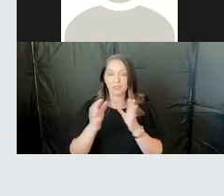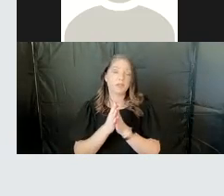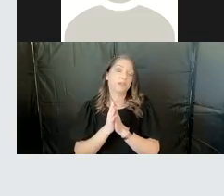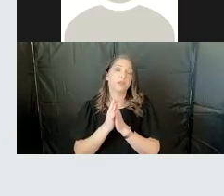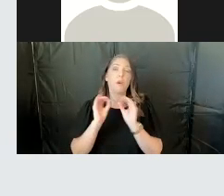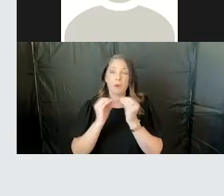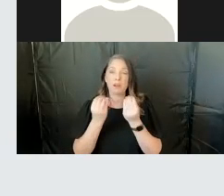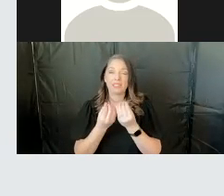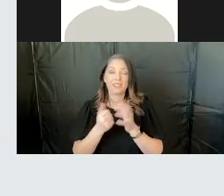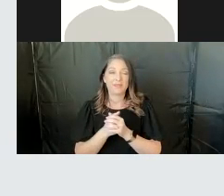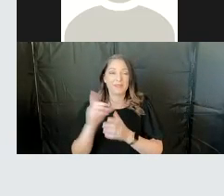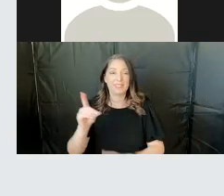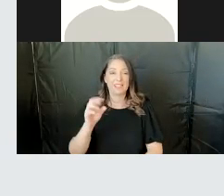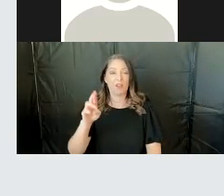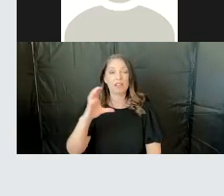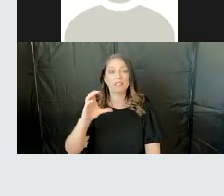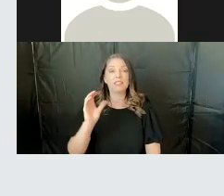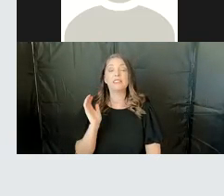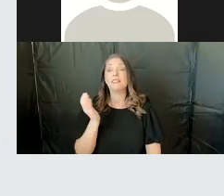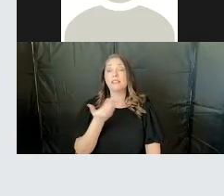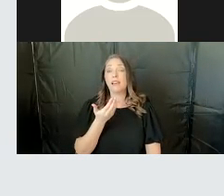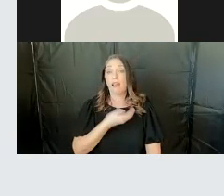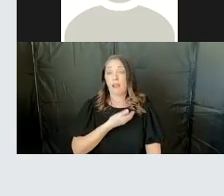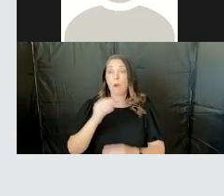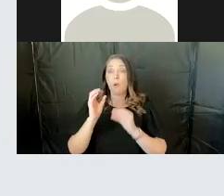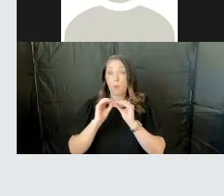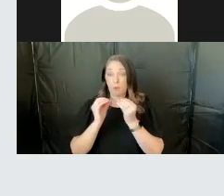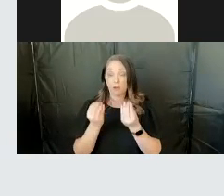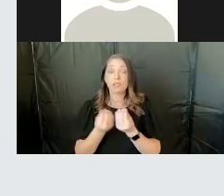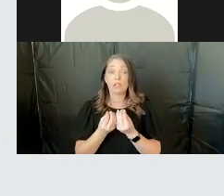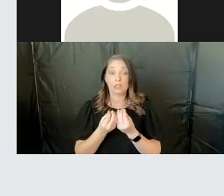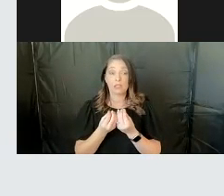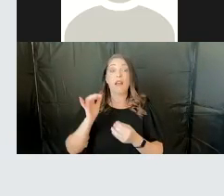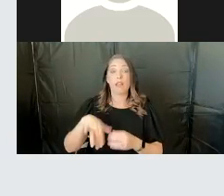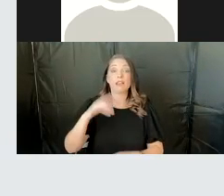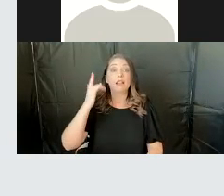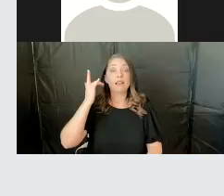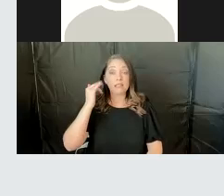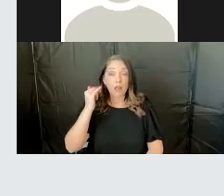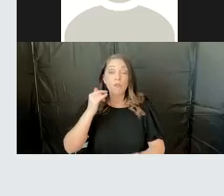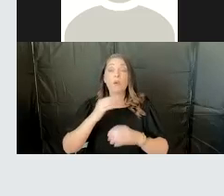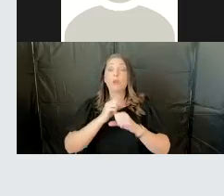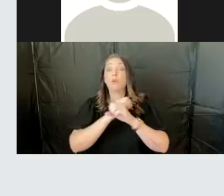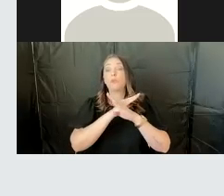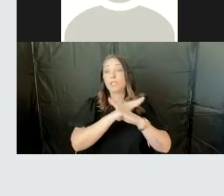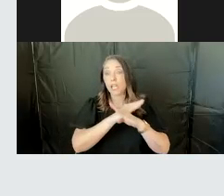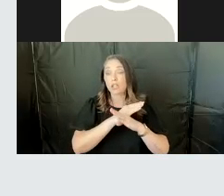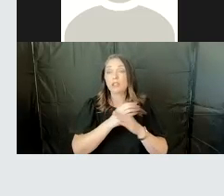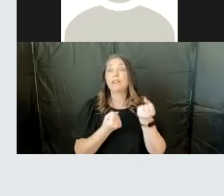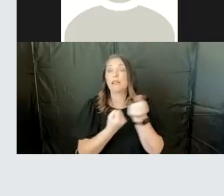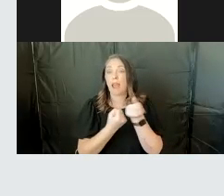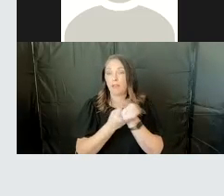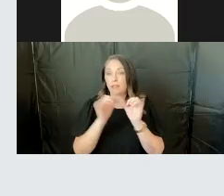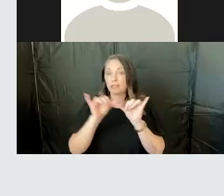Rights California. Disability Rights California is California's protection and advocacy system. Our mission is